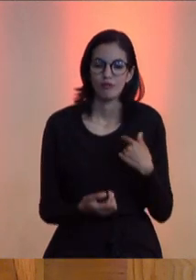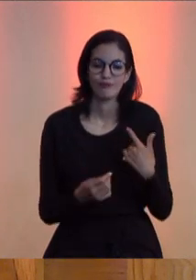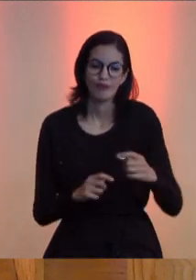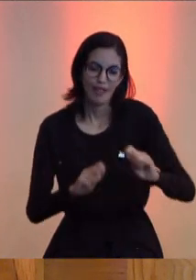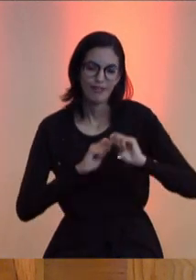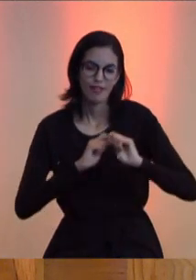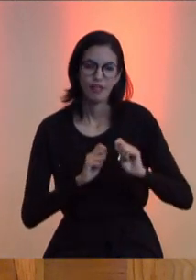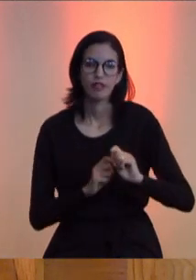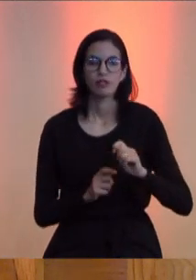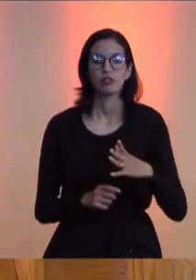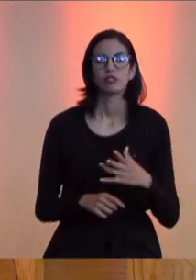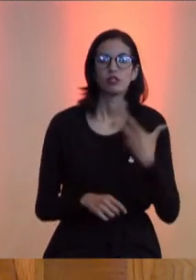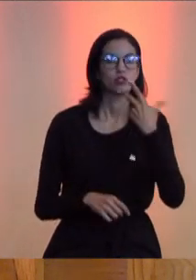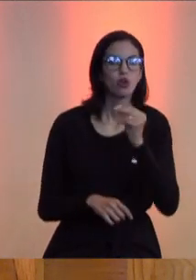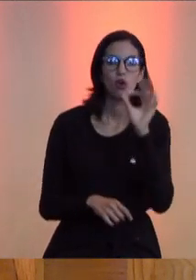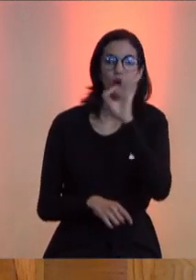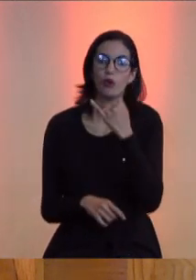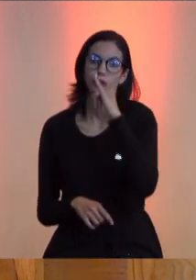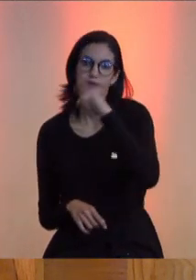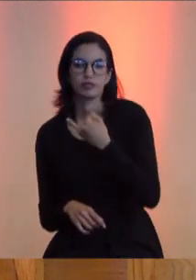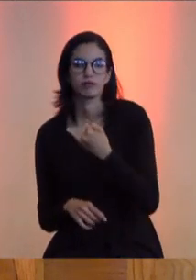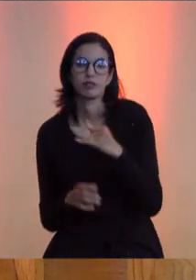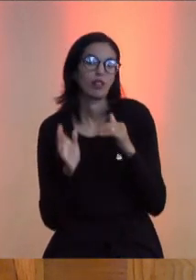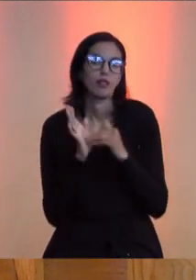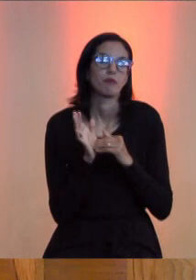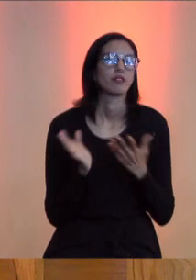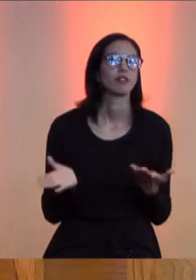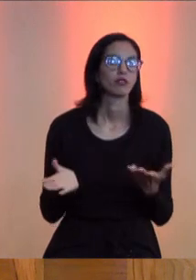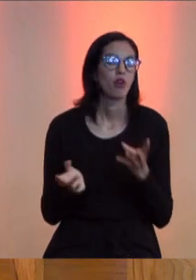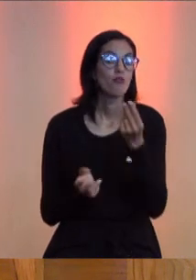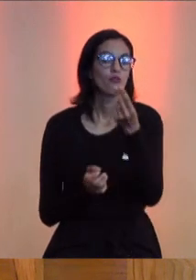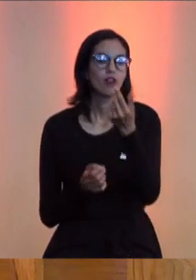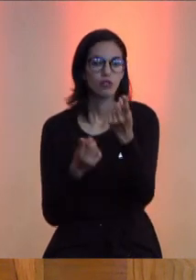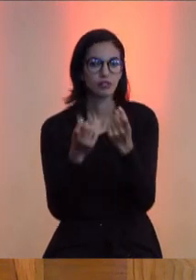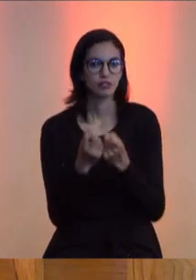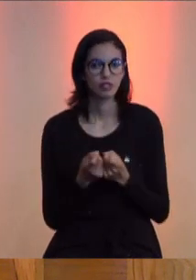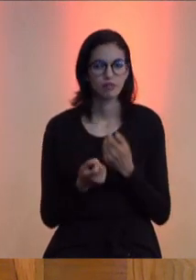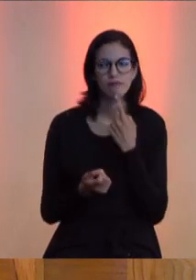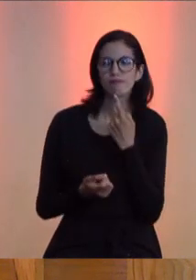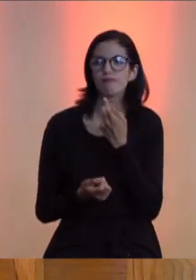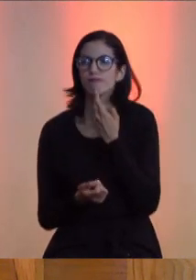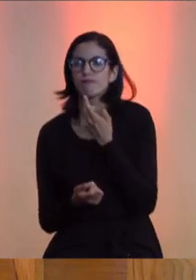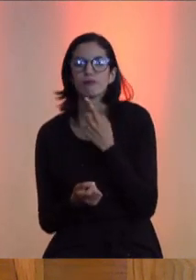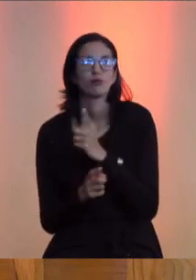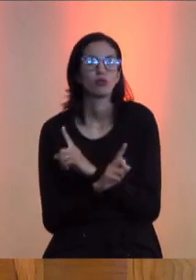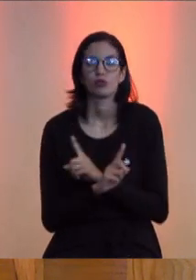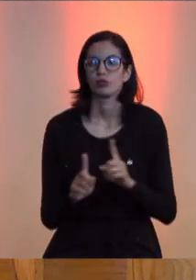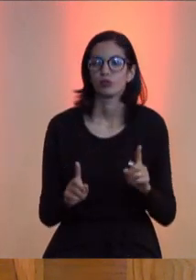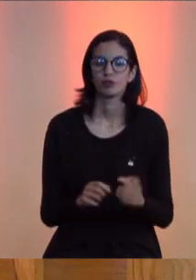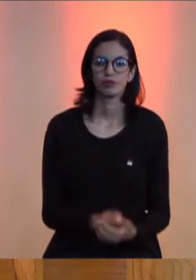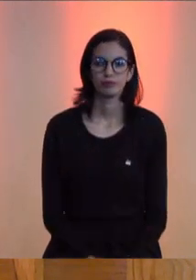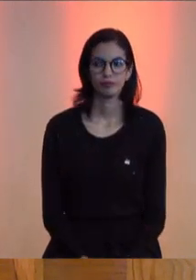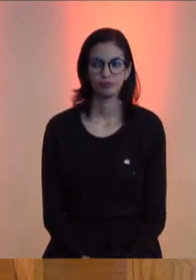yes. O sí. You don't need to hesitate. No tienen que vacilar. Because you started your day in prayer.